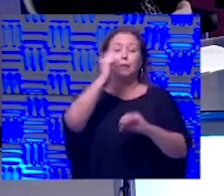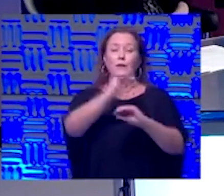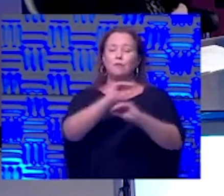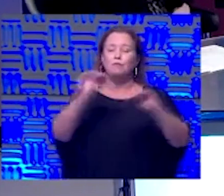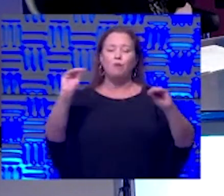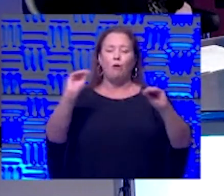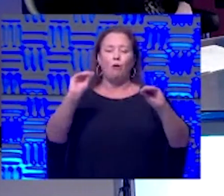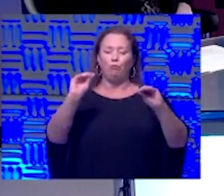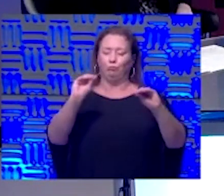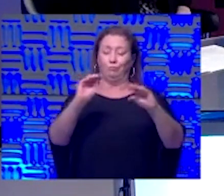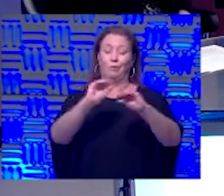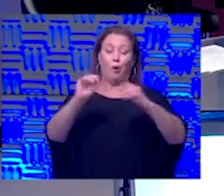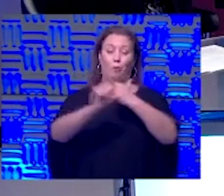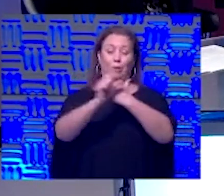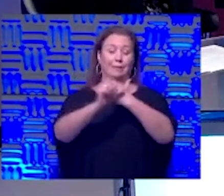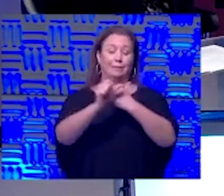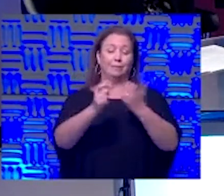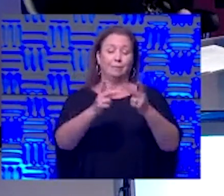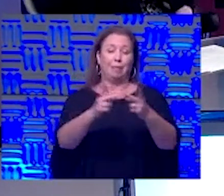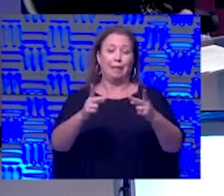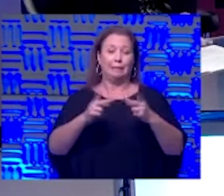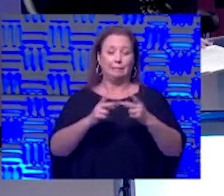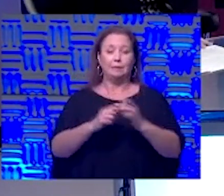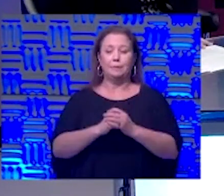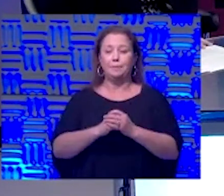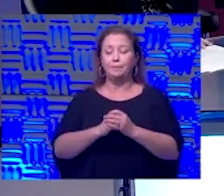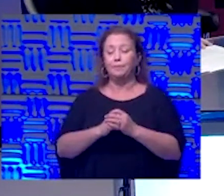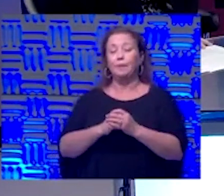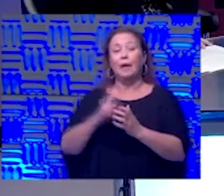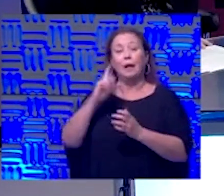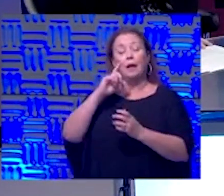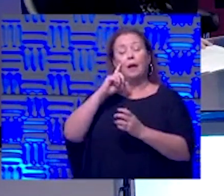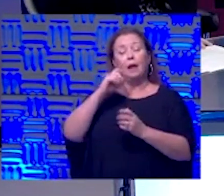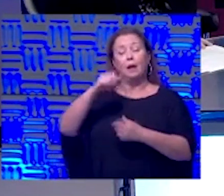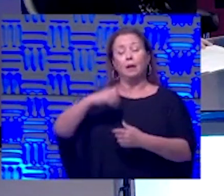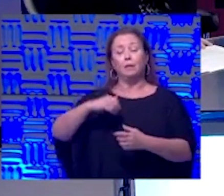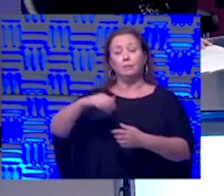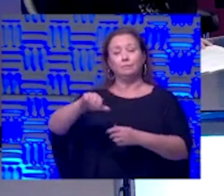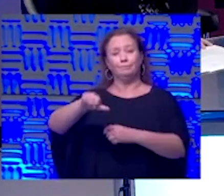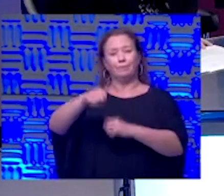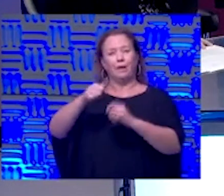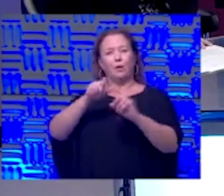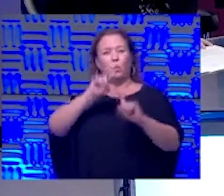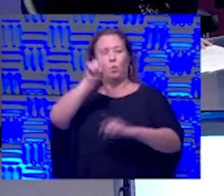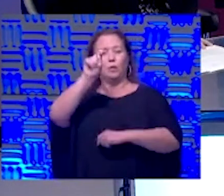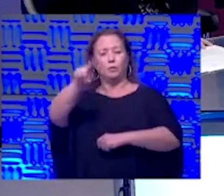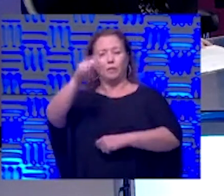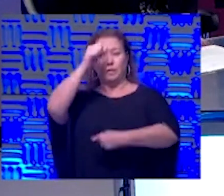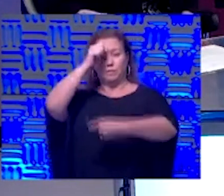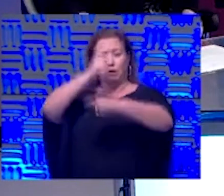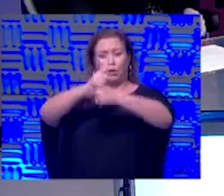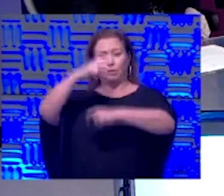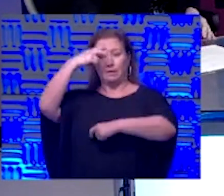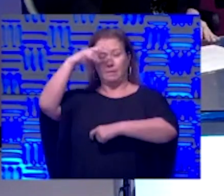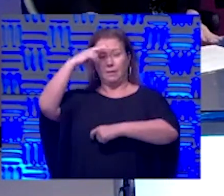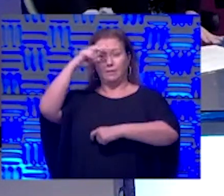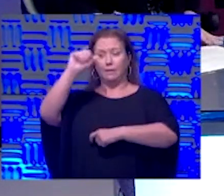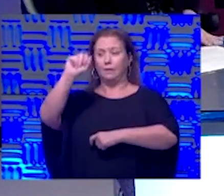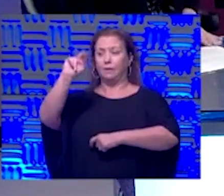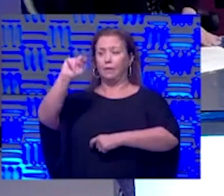Yeah, that's a good point. Jill? Yes, Miss Cantu has a brother who's in Mexico. His name is Angel, and he's